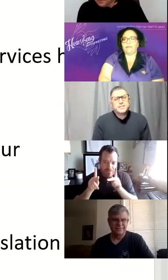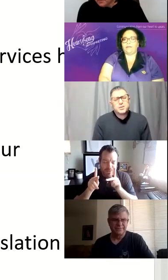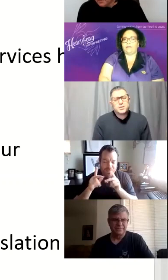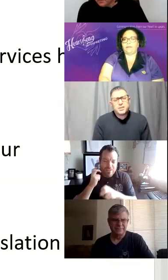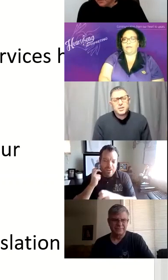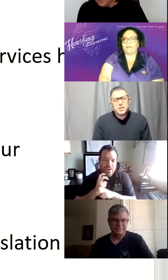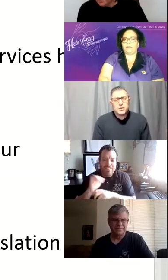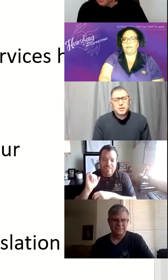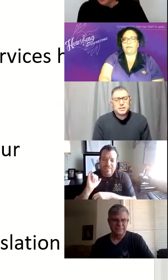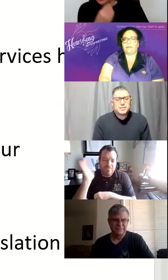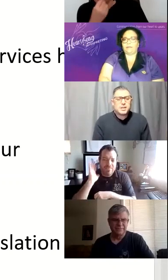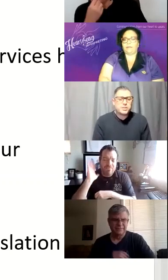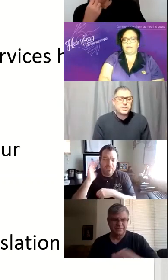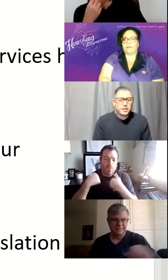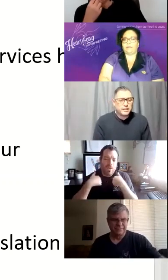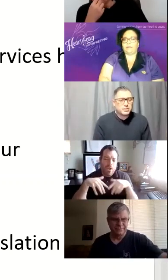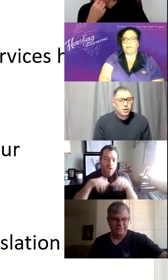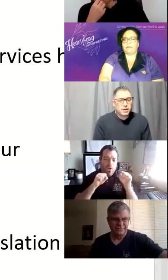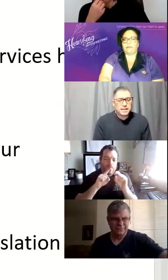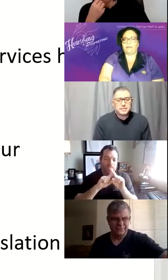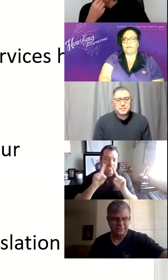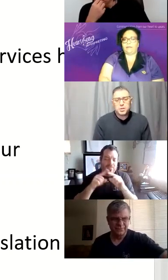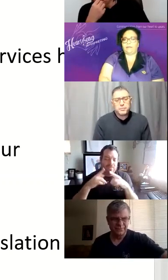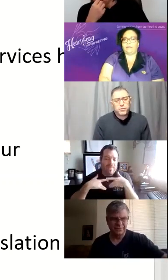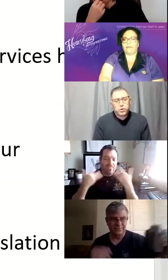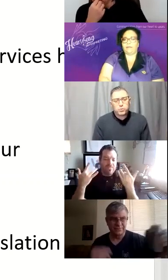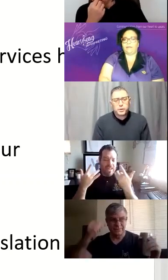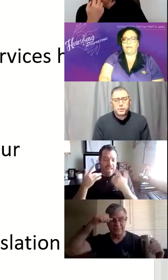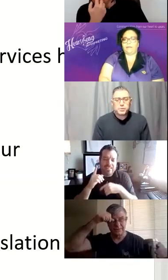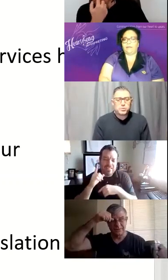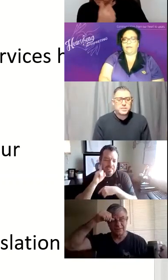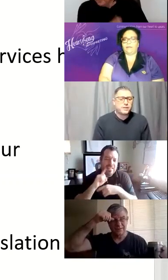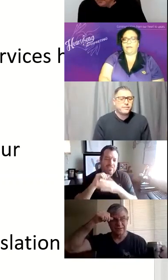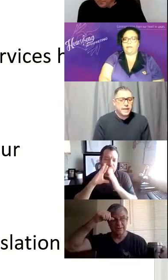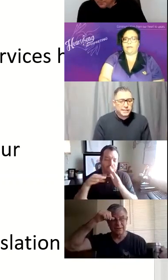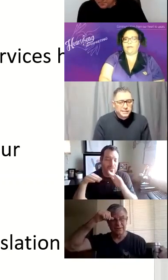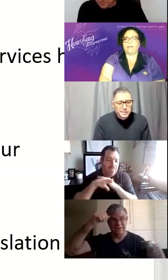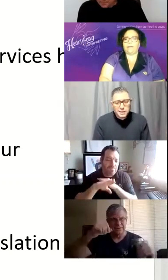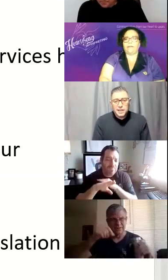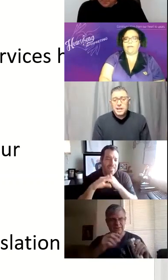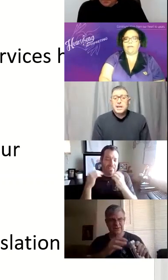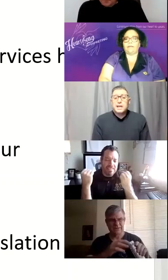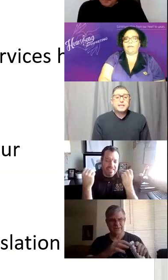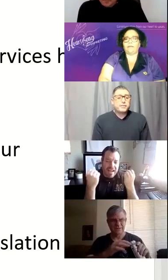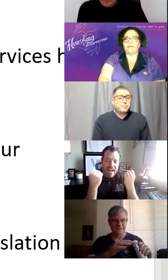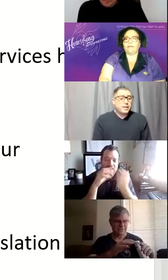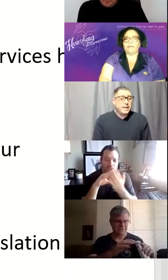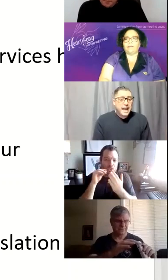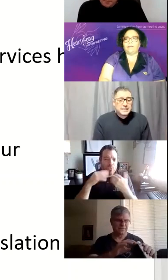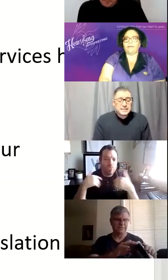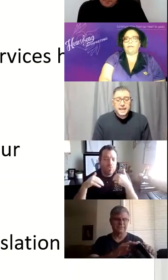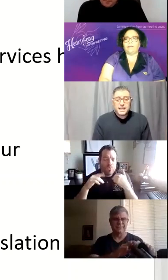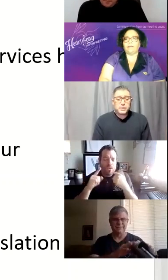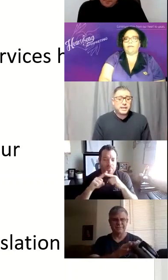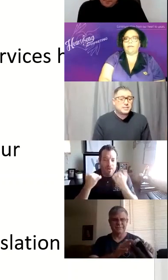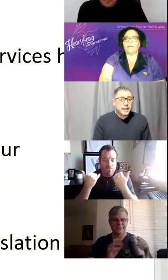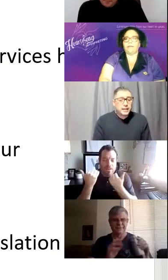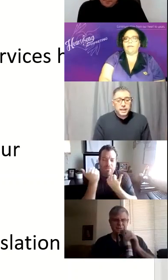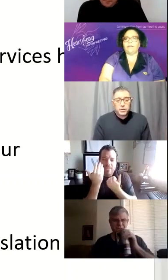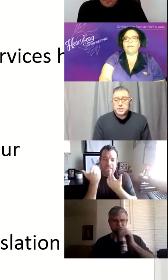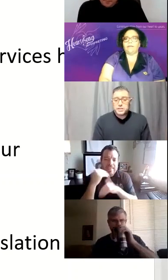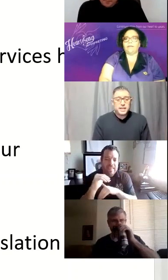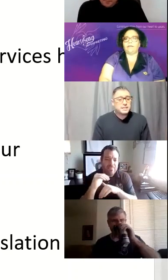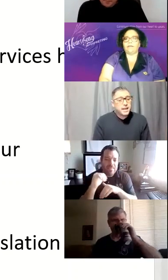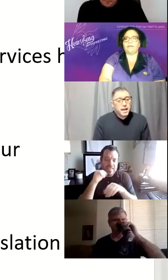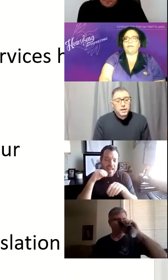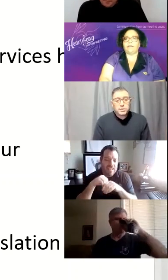Okay, so, you know, it's an opportunity. It's hard. As you know, before we were able to host different events, deaf community access, we had sign